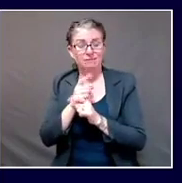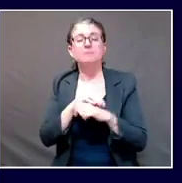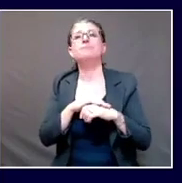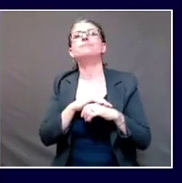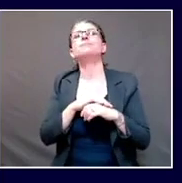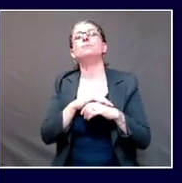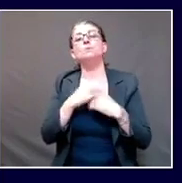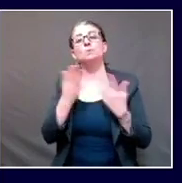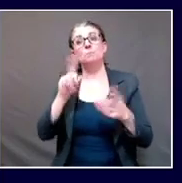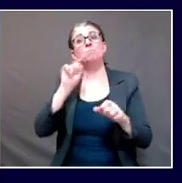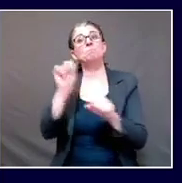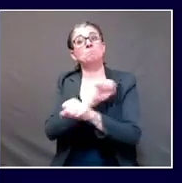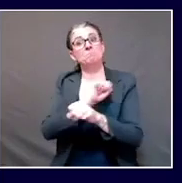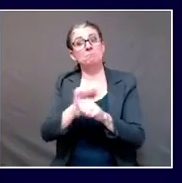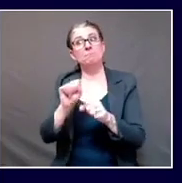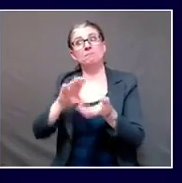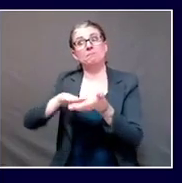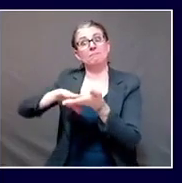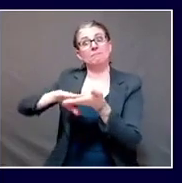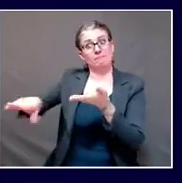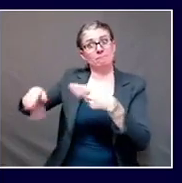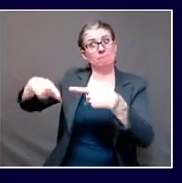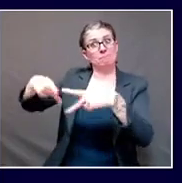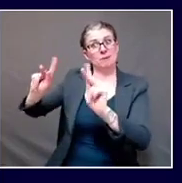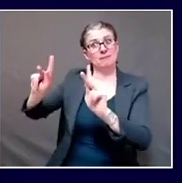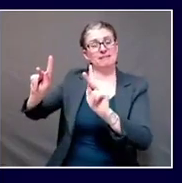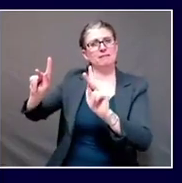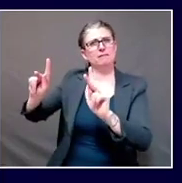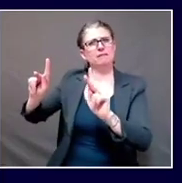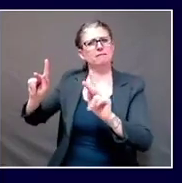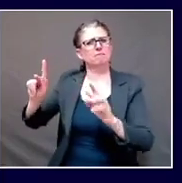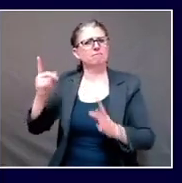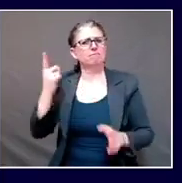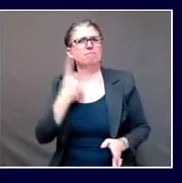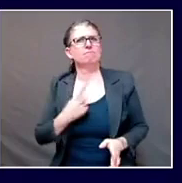instance, where it is larger, maybe an exemption might be granted.